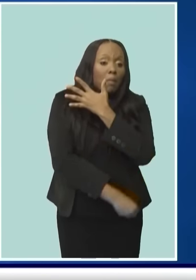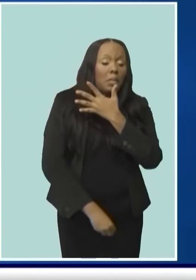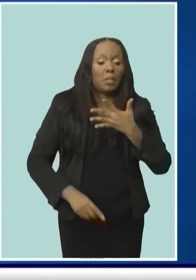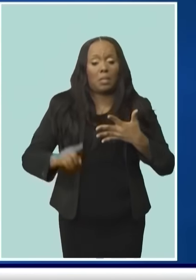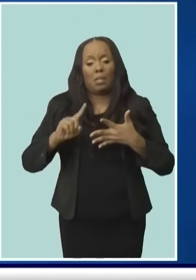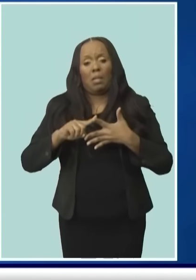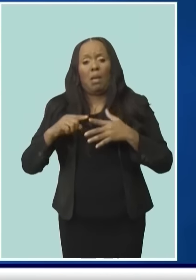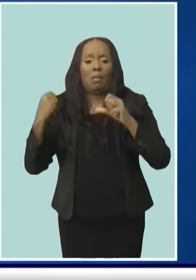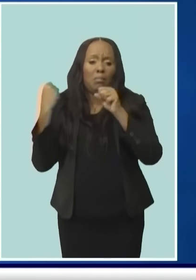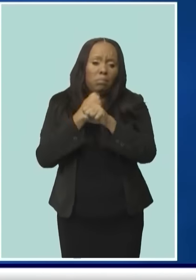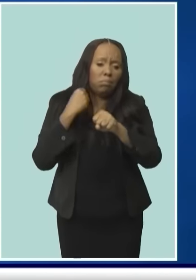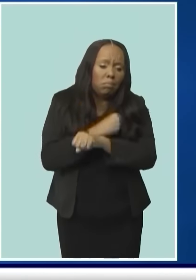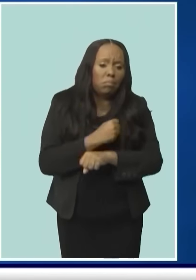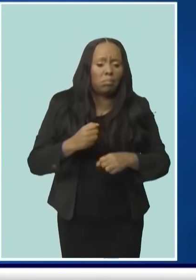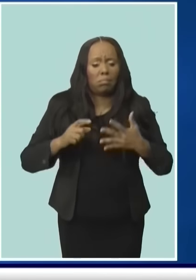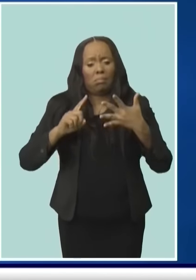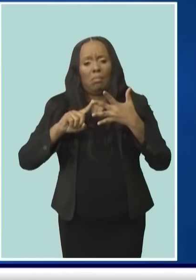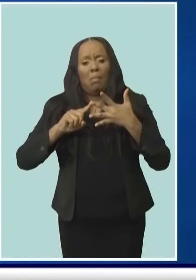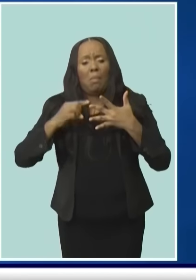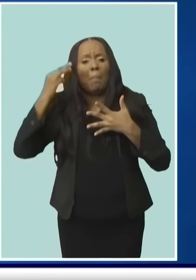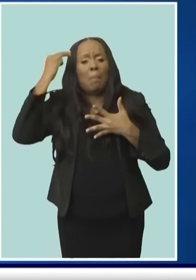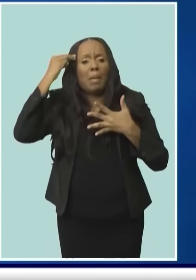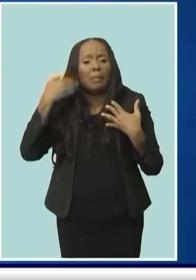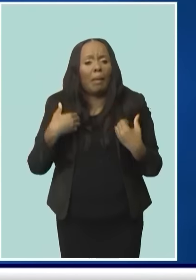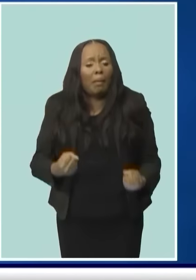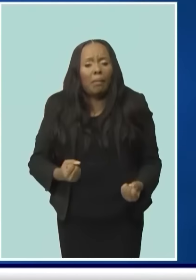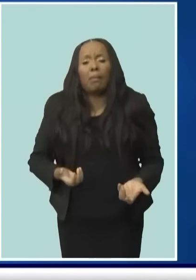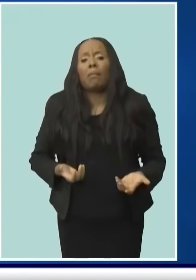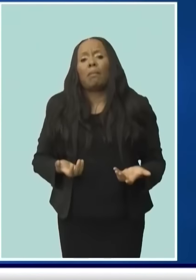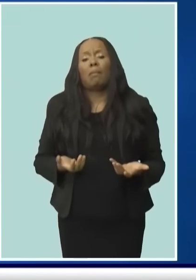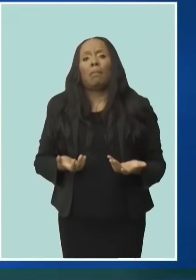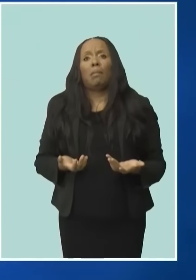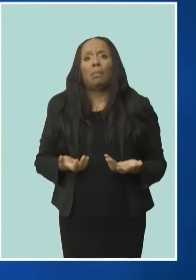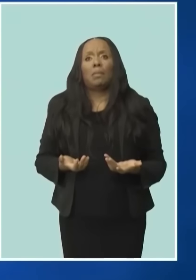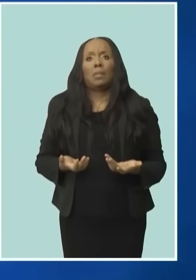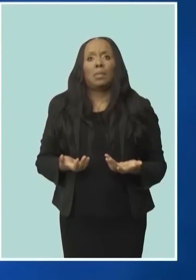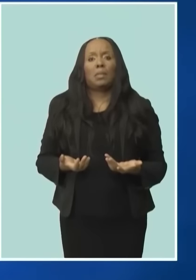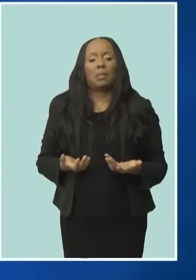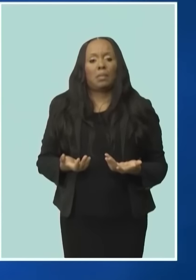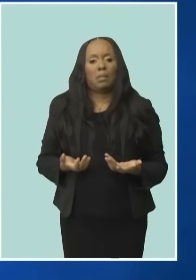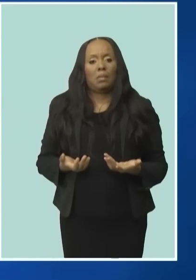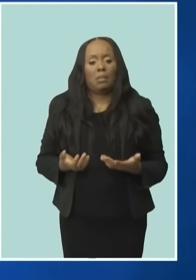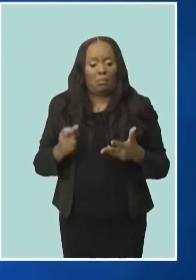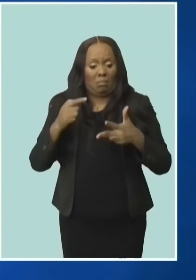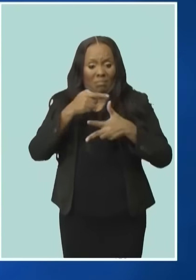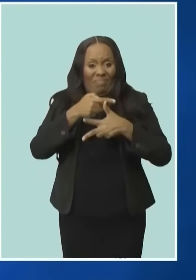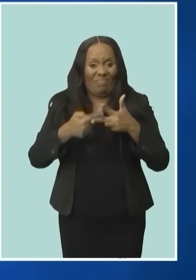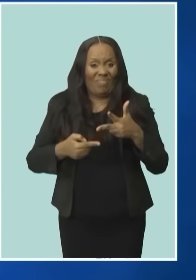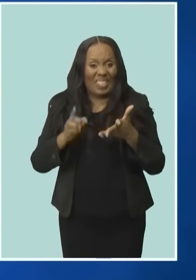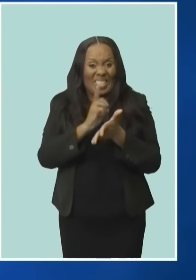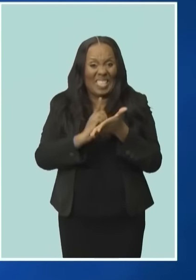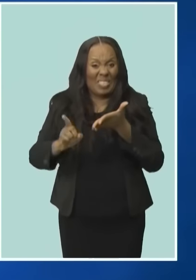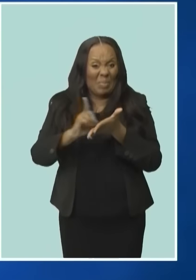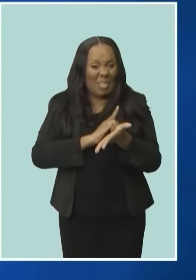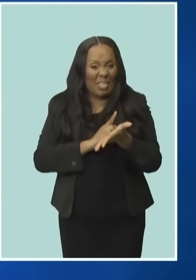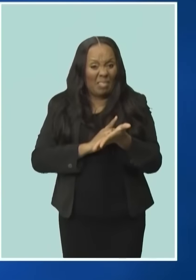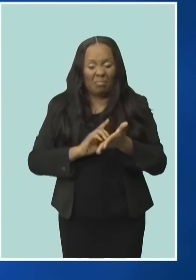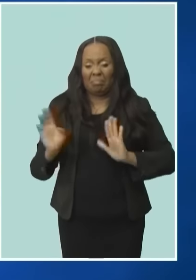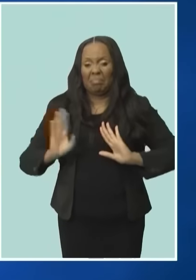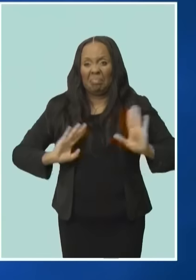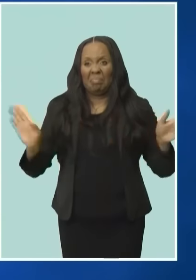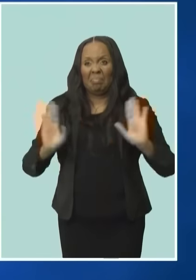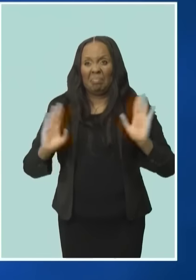health concerns. And these issues do not discriminate. They affect children from